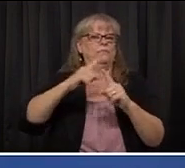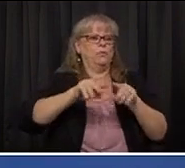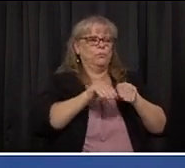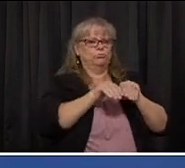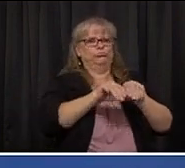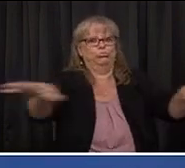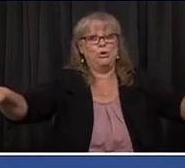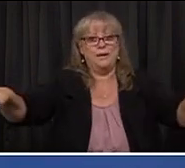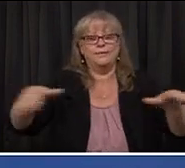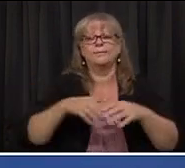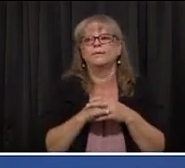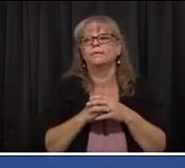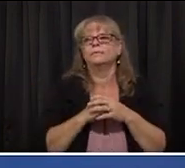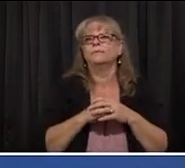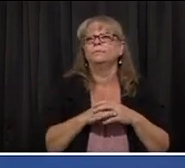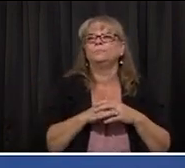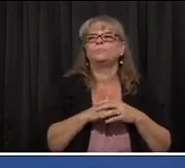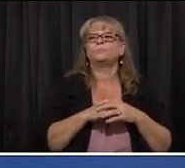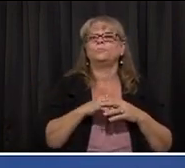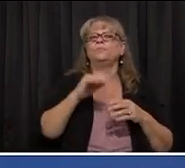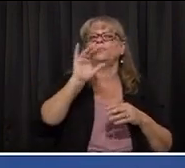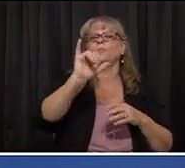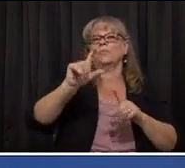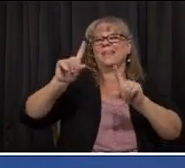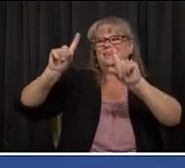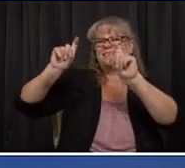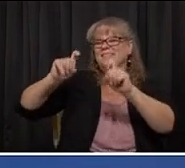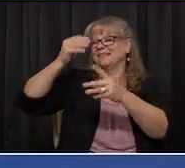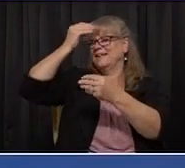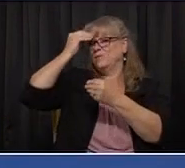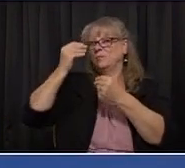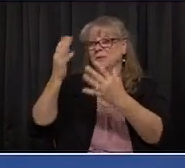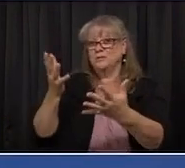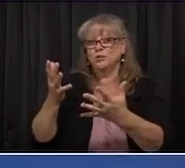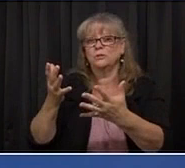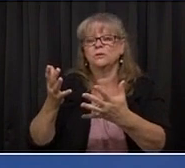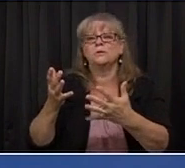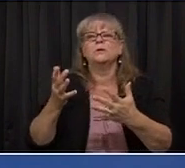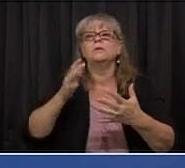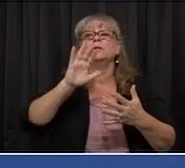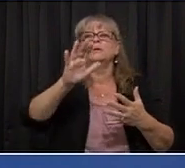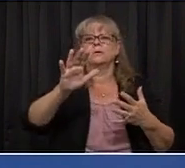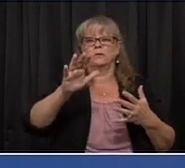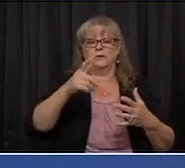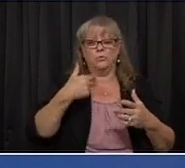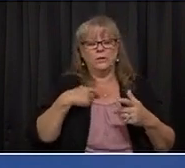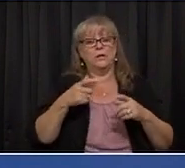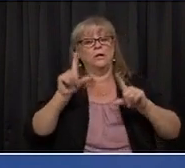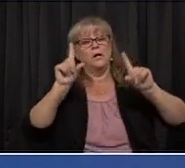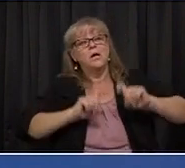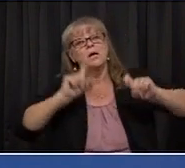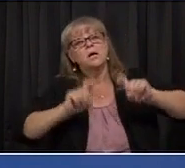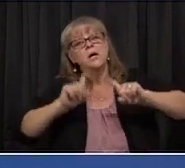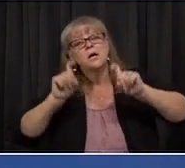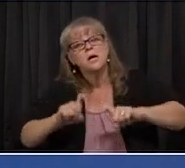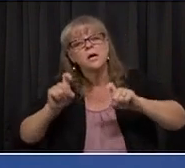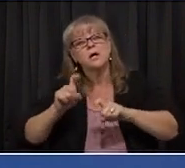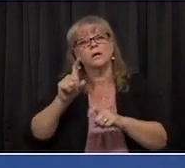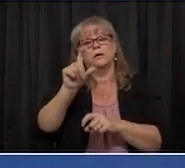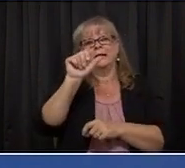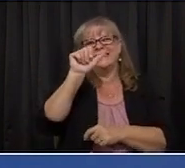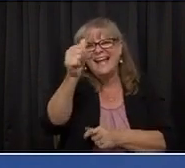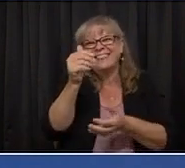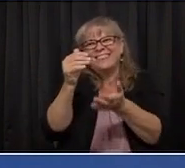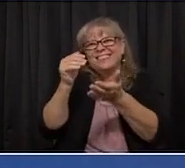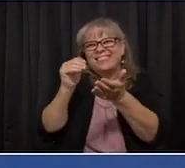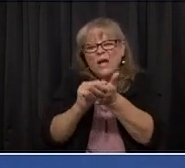exactly where we are. We're running over 10,000 tests a day. In mid-April, we were new cases were about 500 a day, but we were only